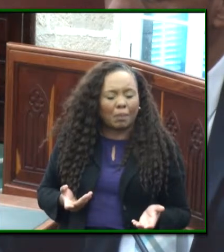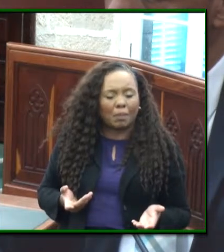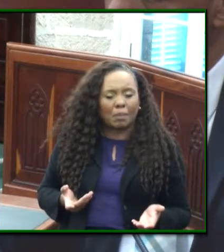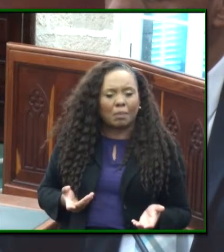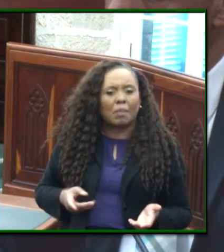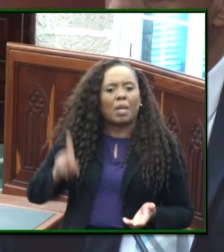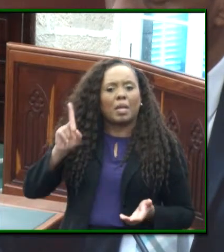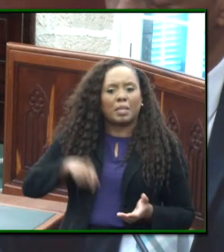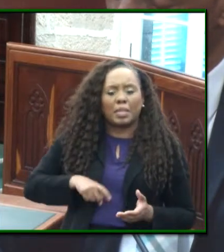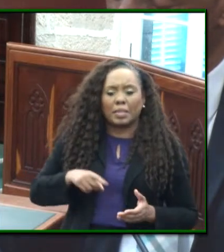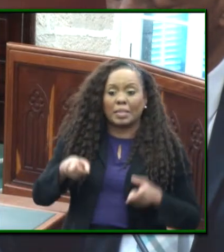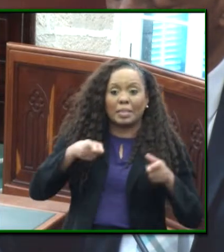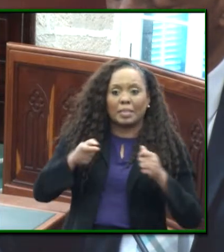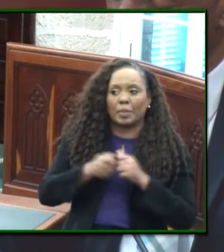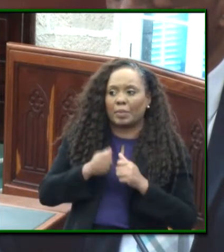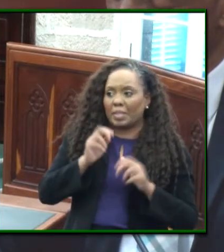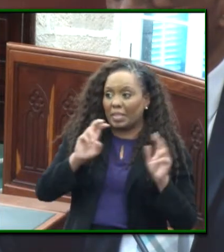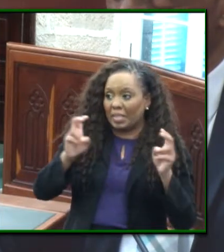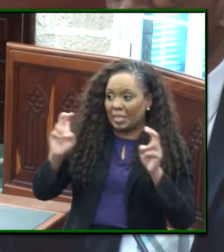the issue of sanctions.